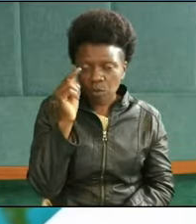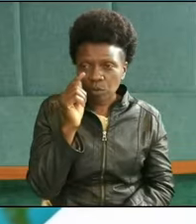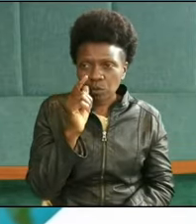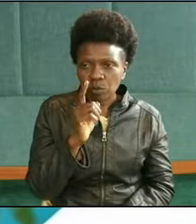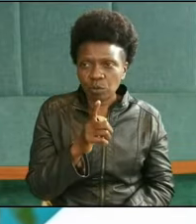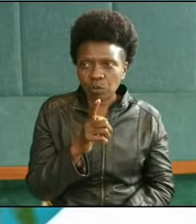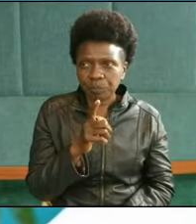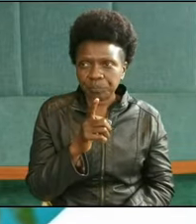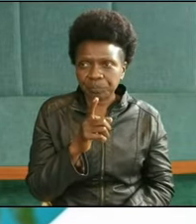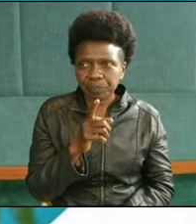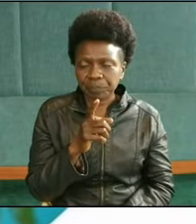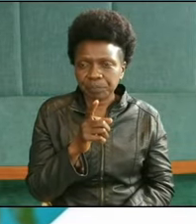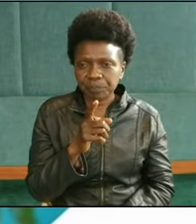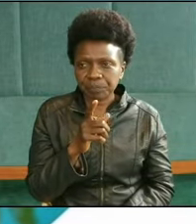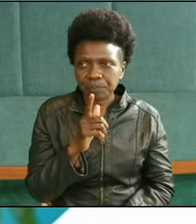caged